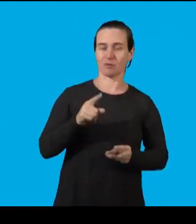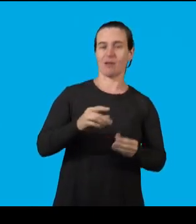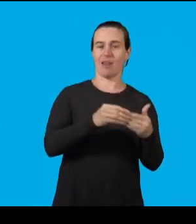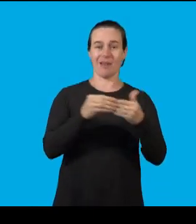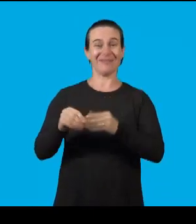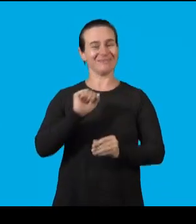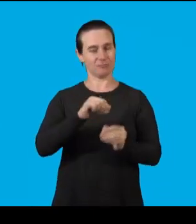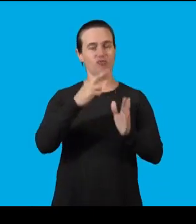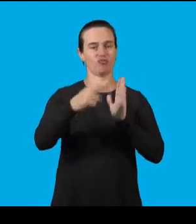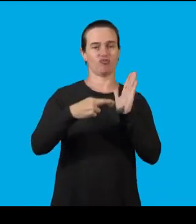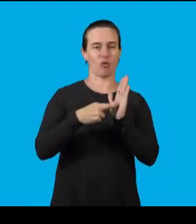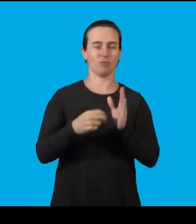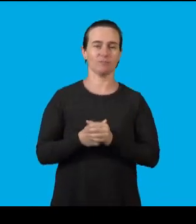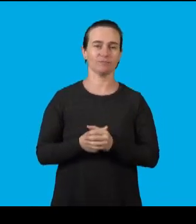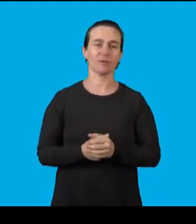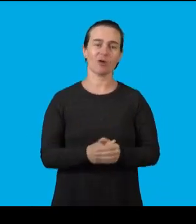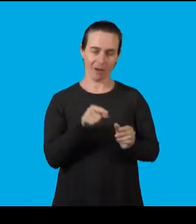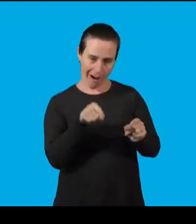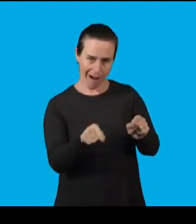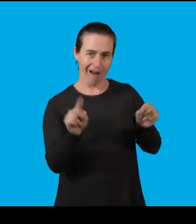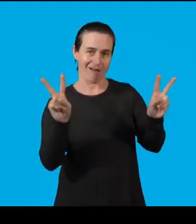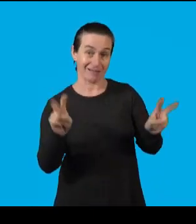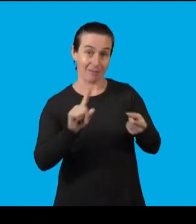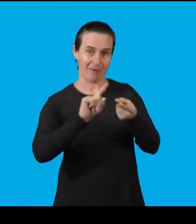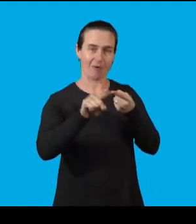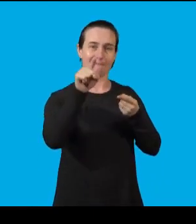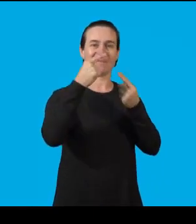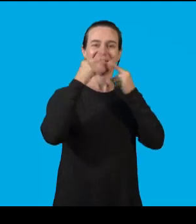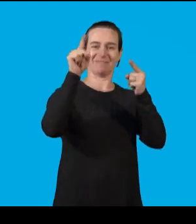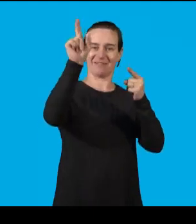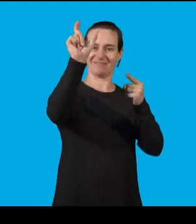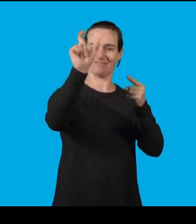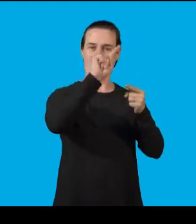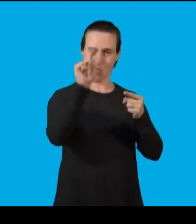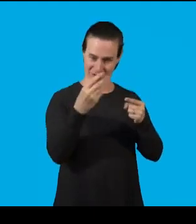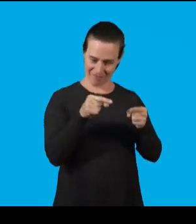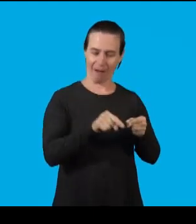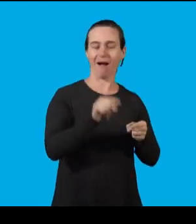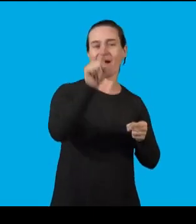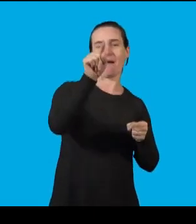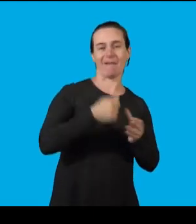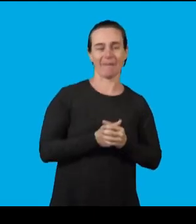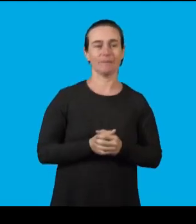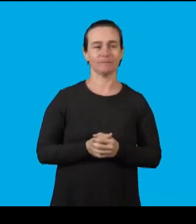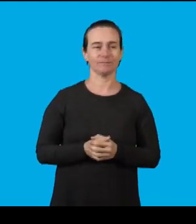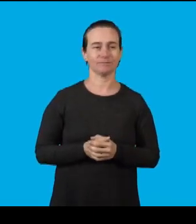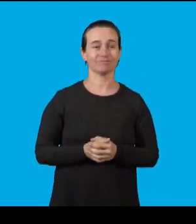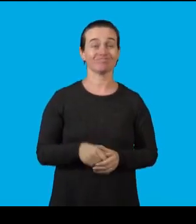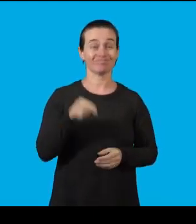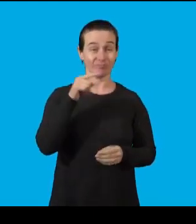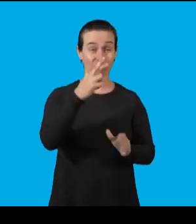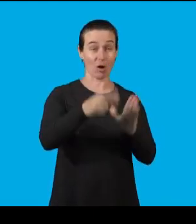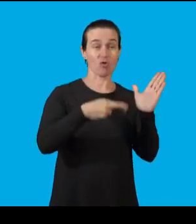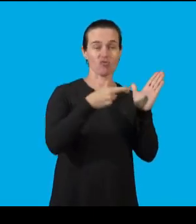world leader. Now you can see this is the direct quote that is in the source. A role